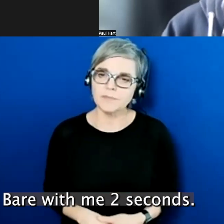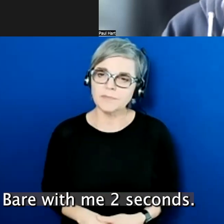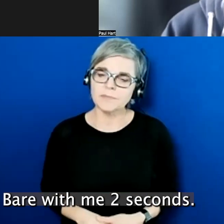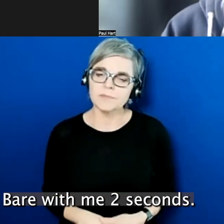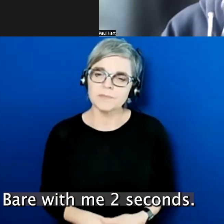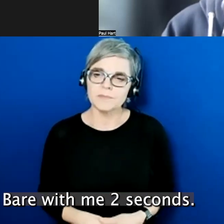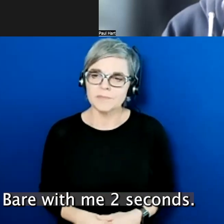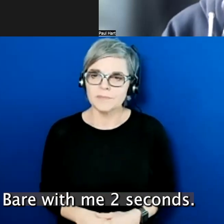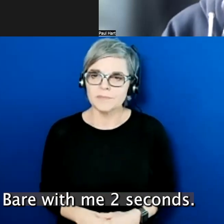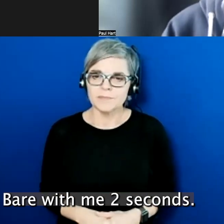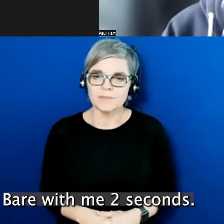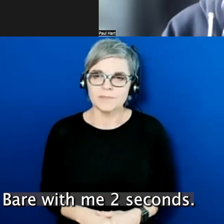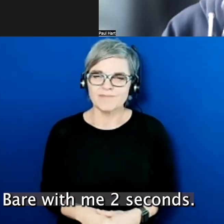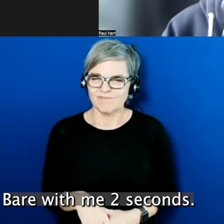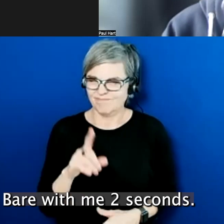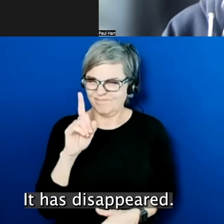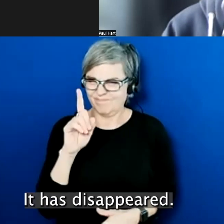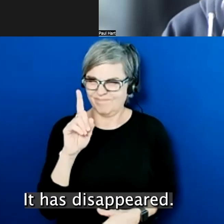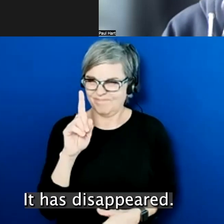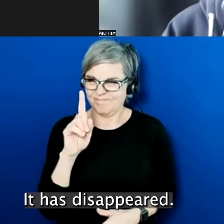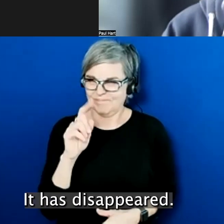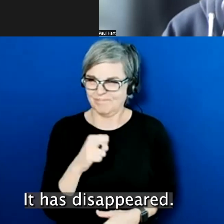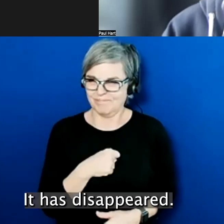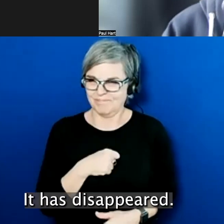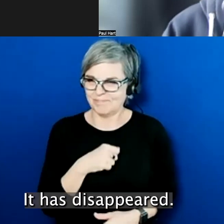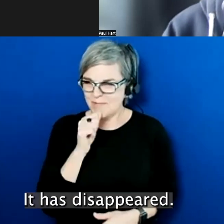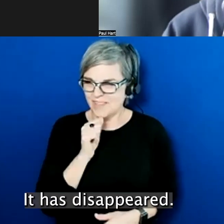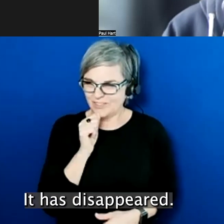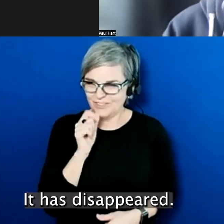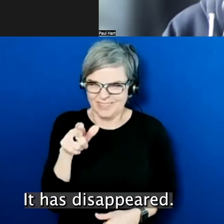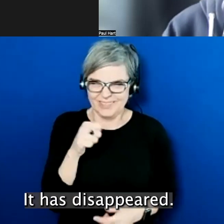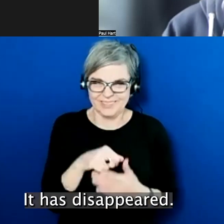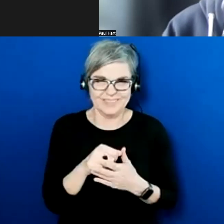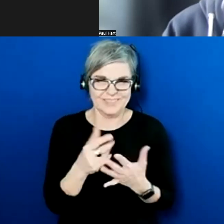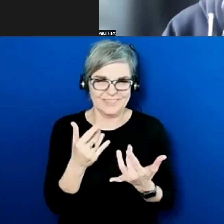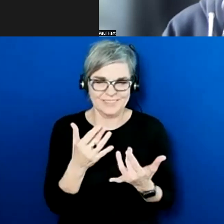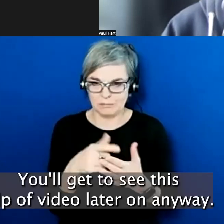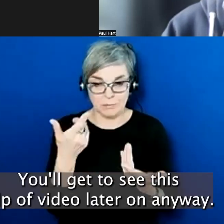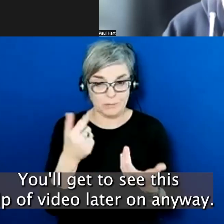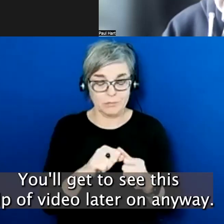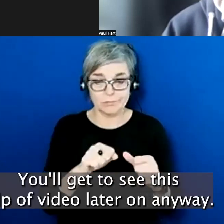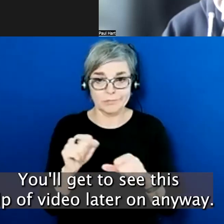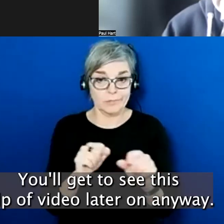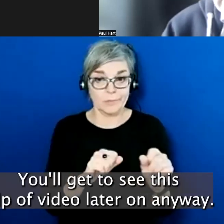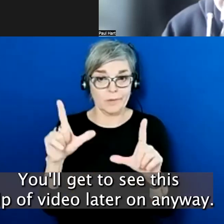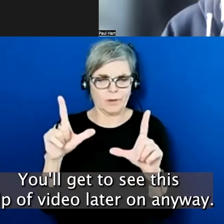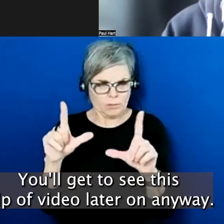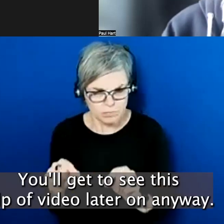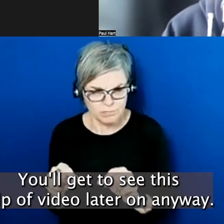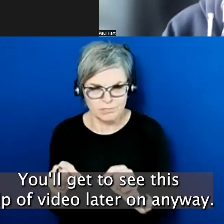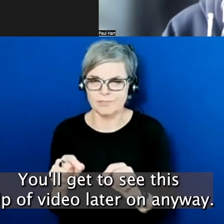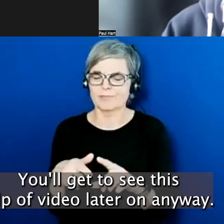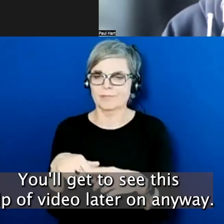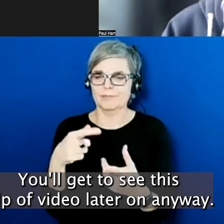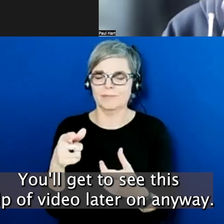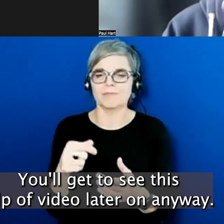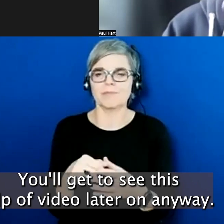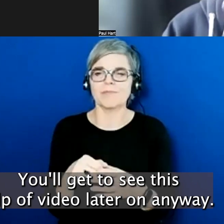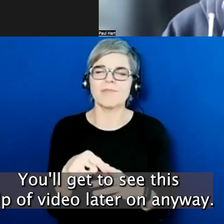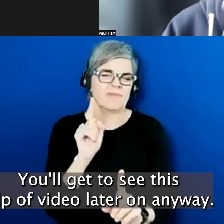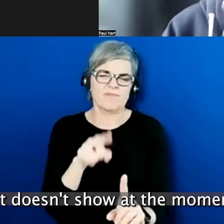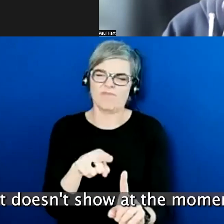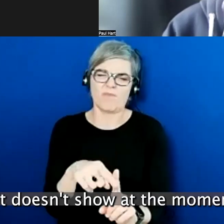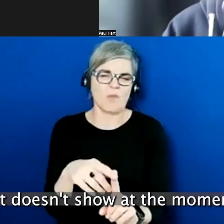Just bear with me 2 seconds. It has disappeared. You'll get to see this clip of video later